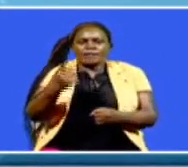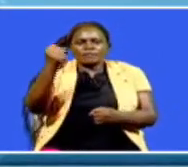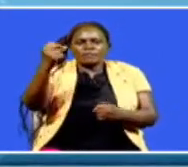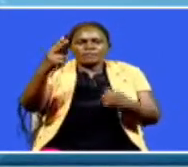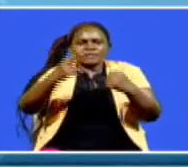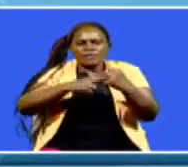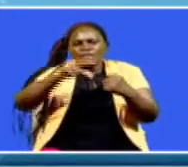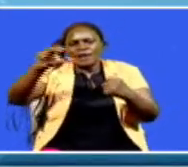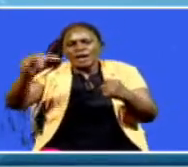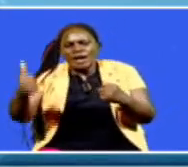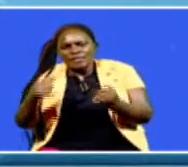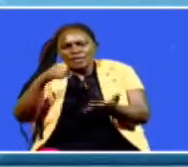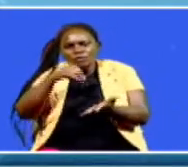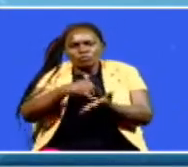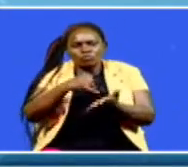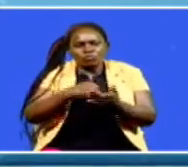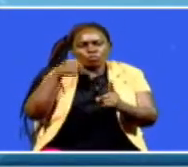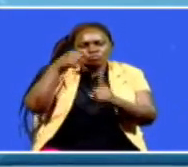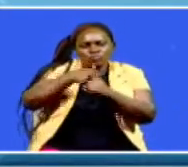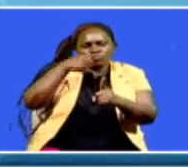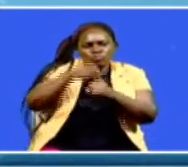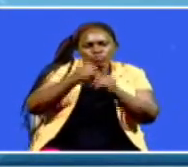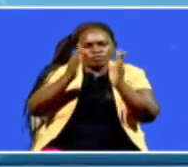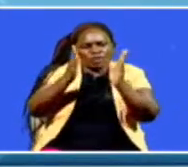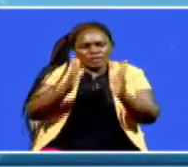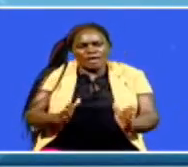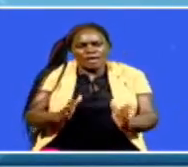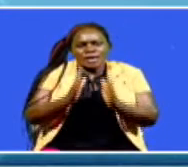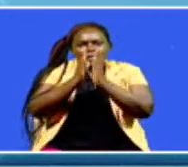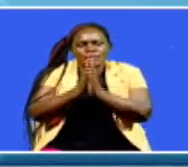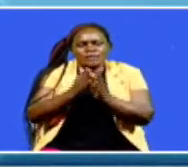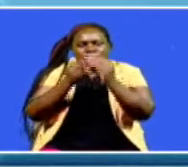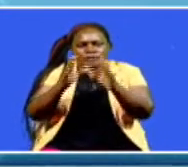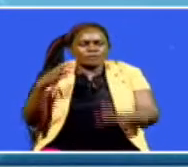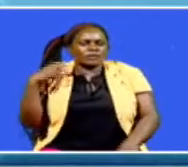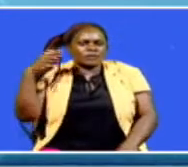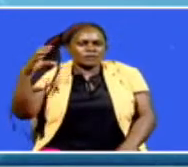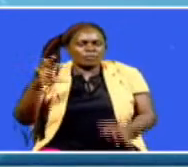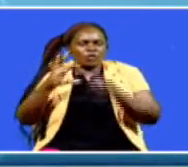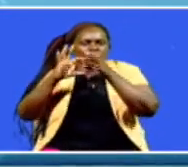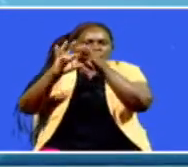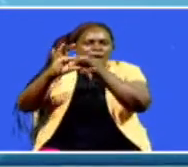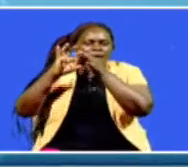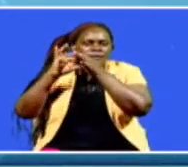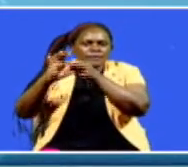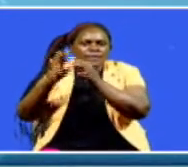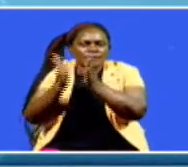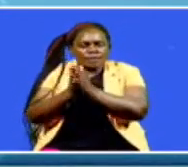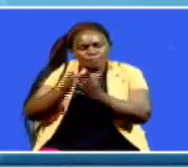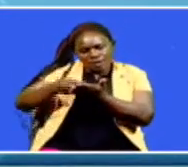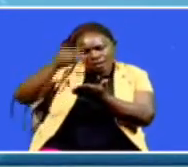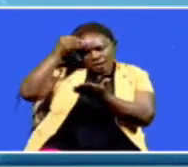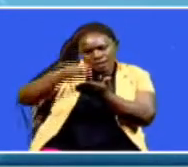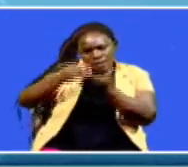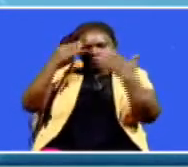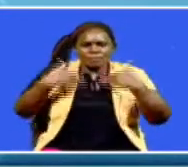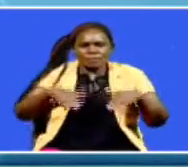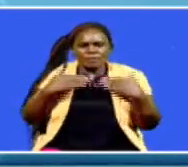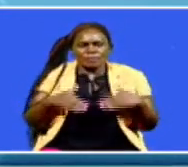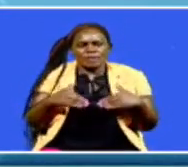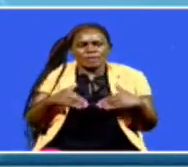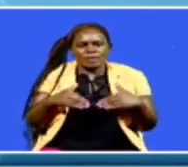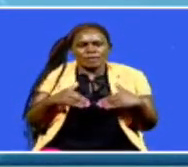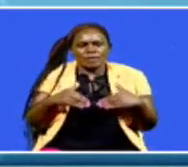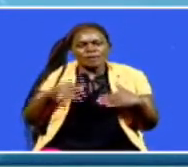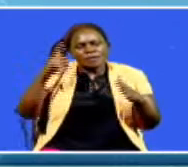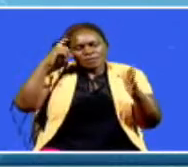157 other Kenyans, among them freedom fighters, religious leaders, champions for culture, and academicians. Ken